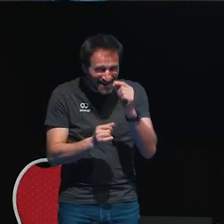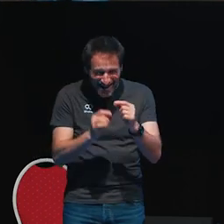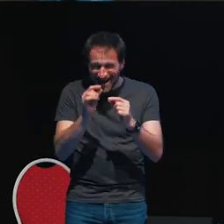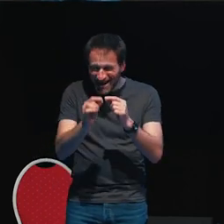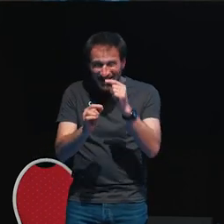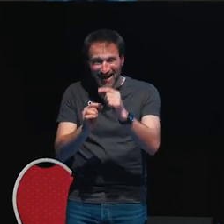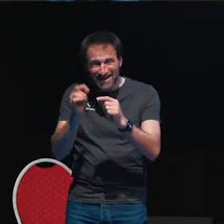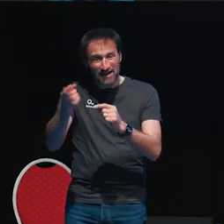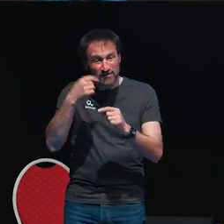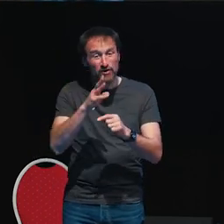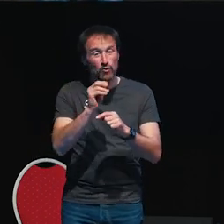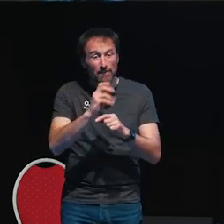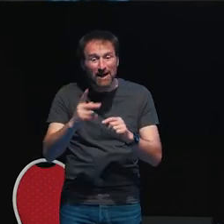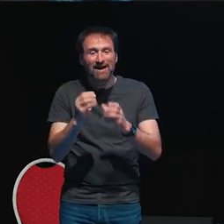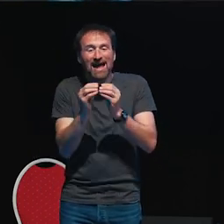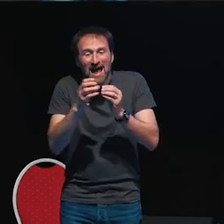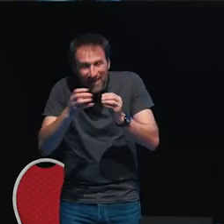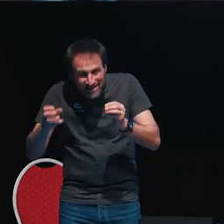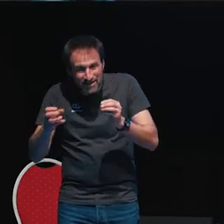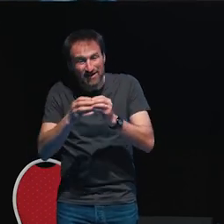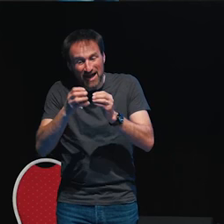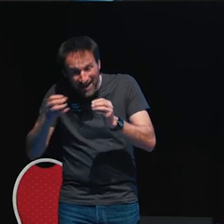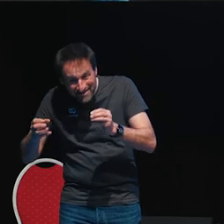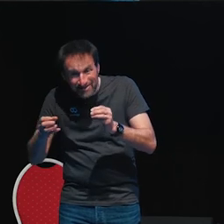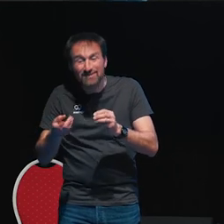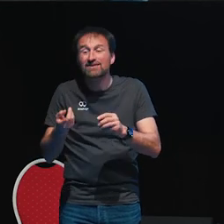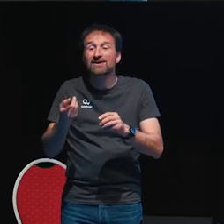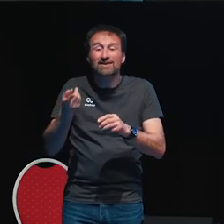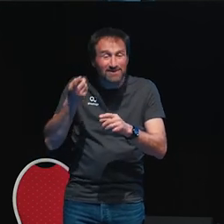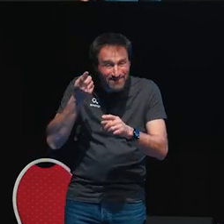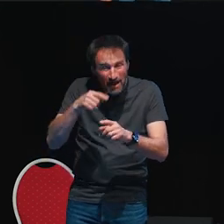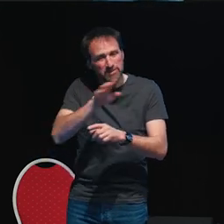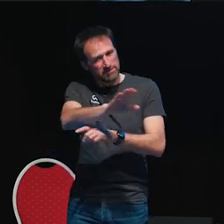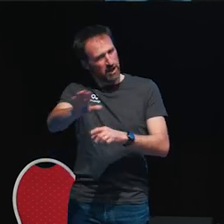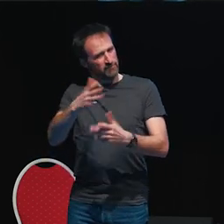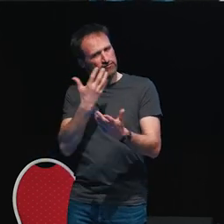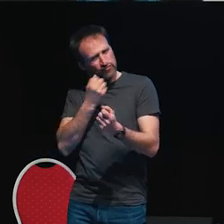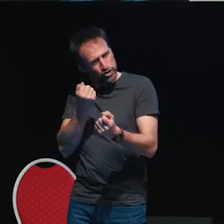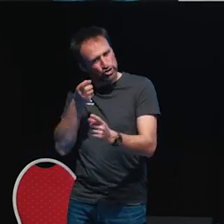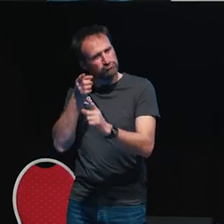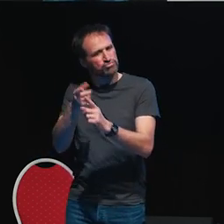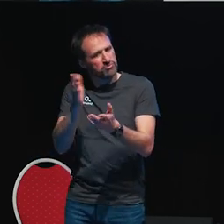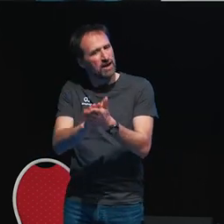Webpack to do anything that you want, literally.